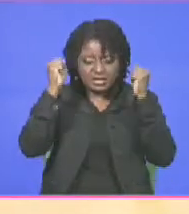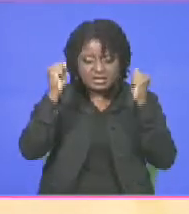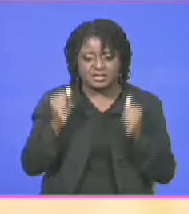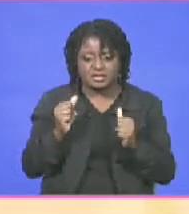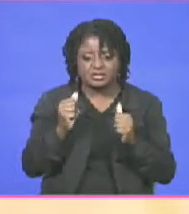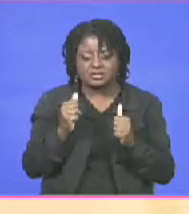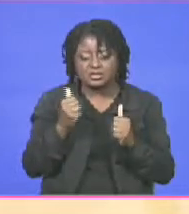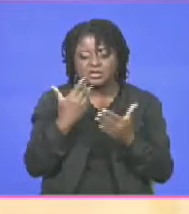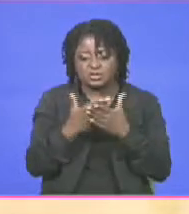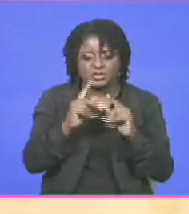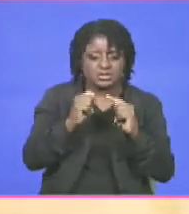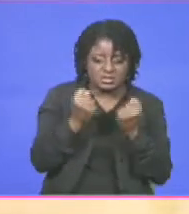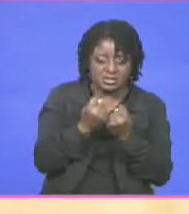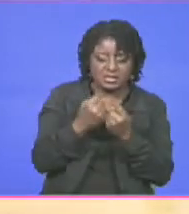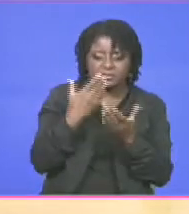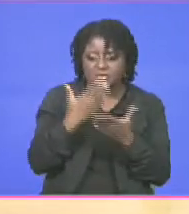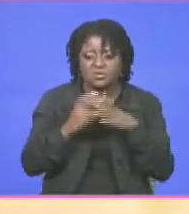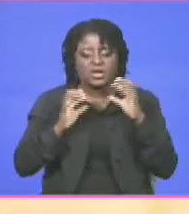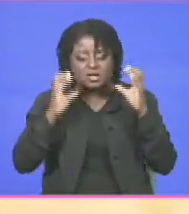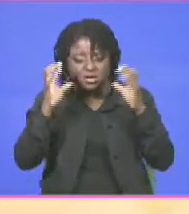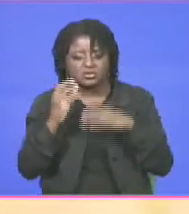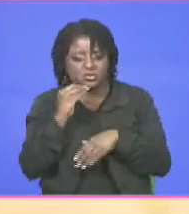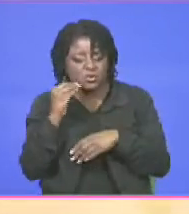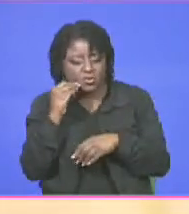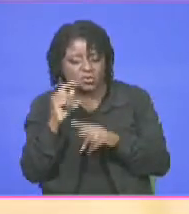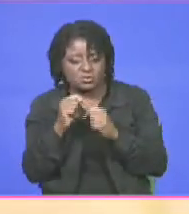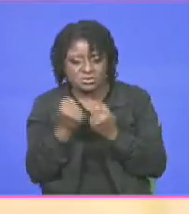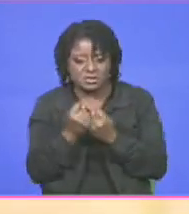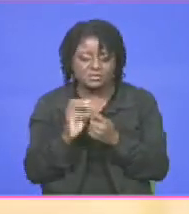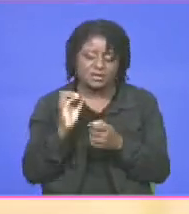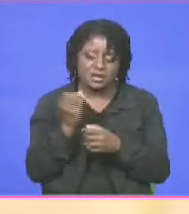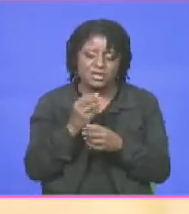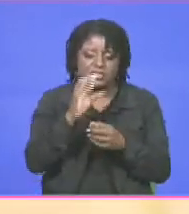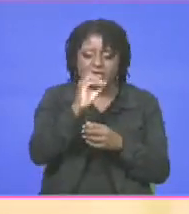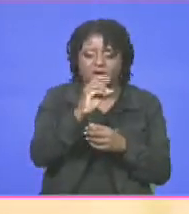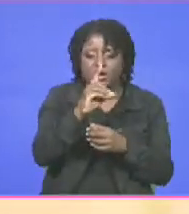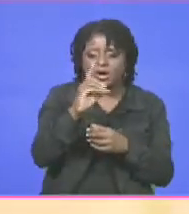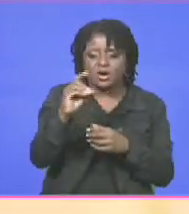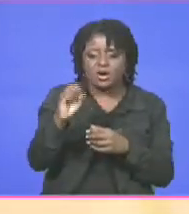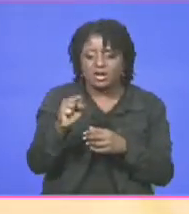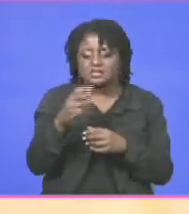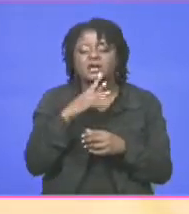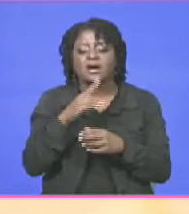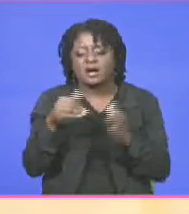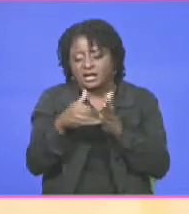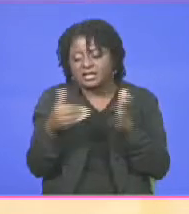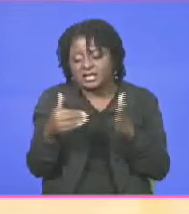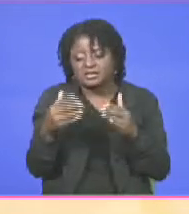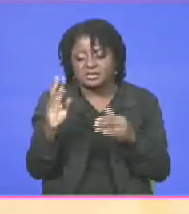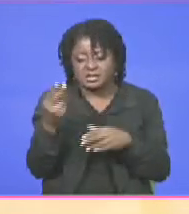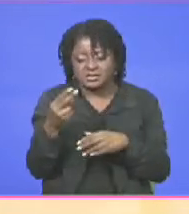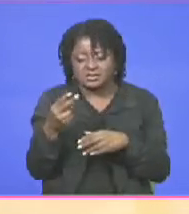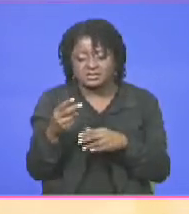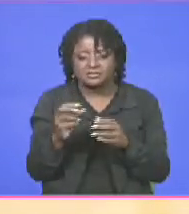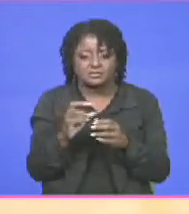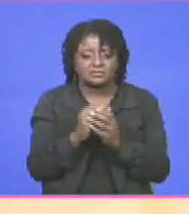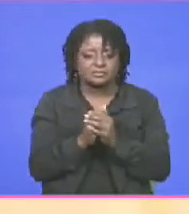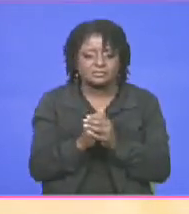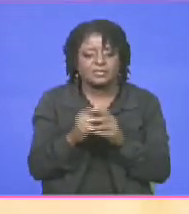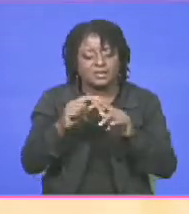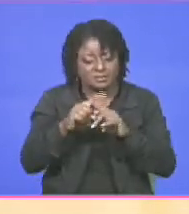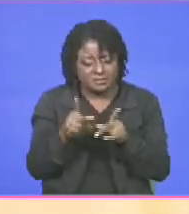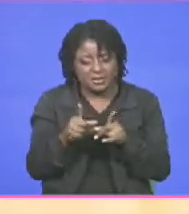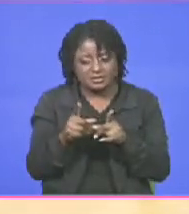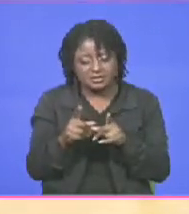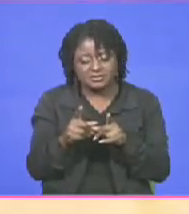coached. Home team. So we've got odds are against us. There's no chance on paper can we win,